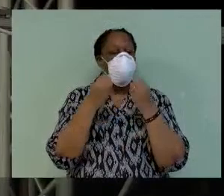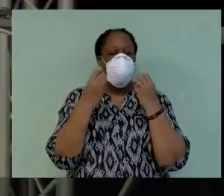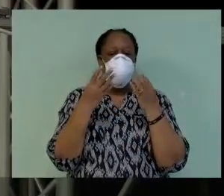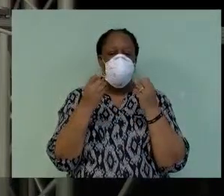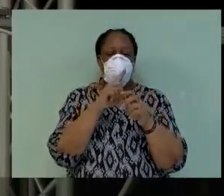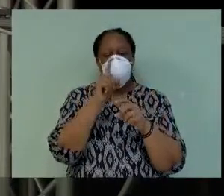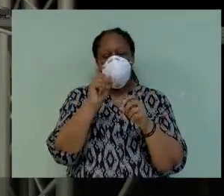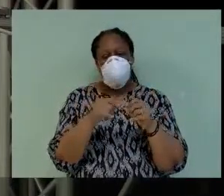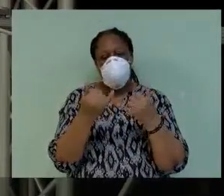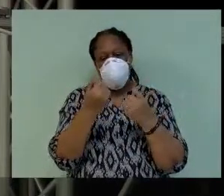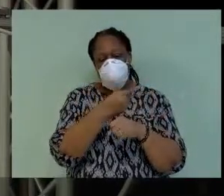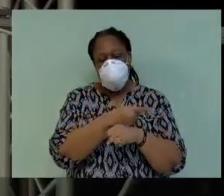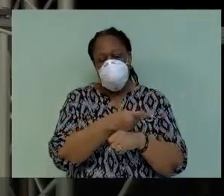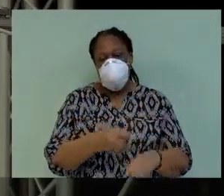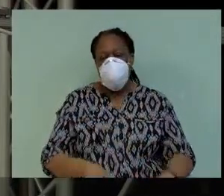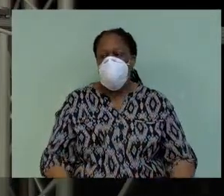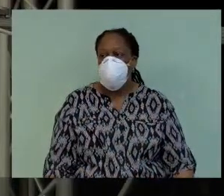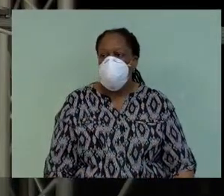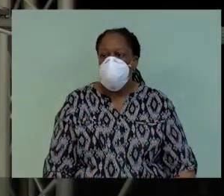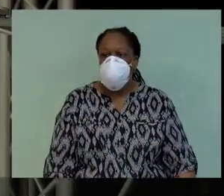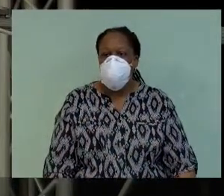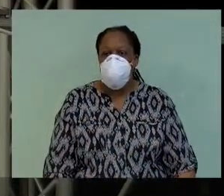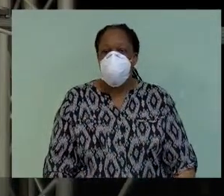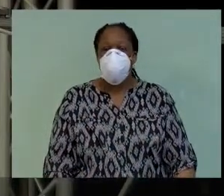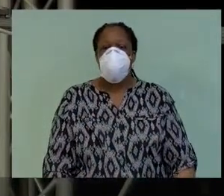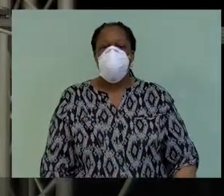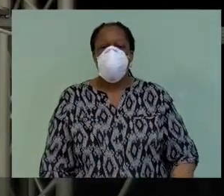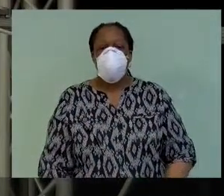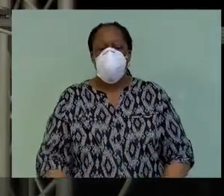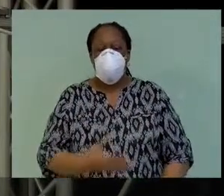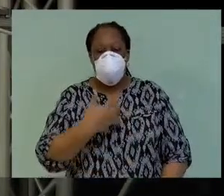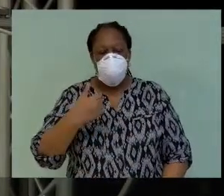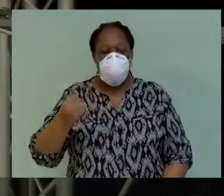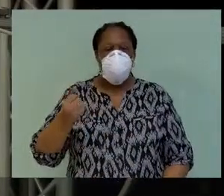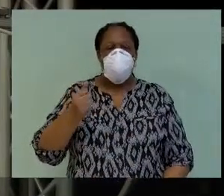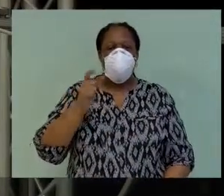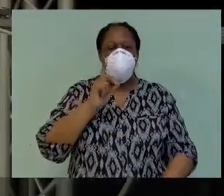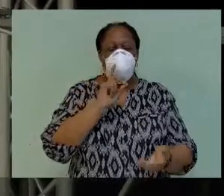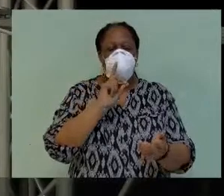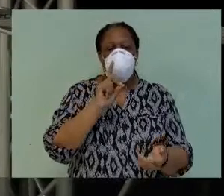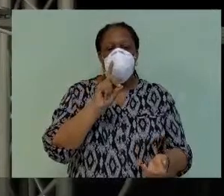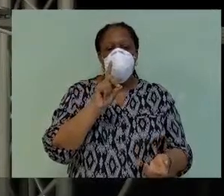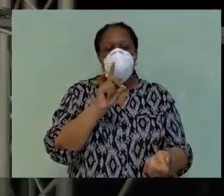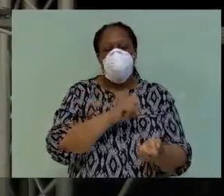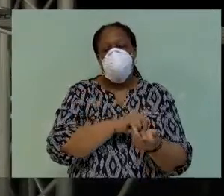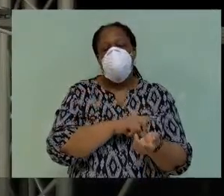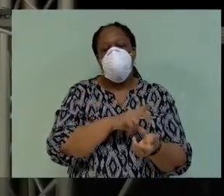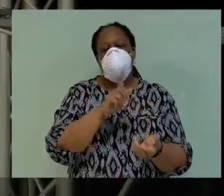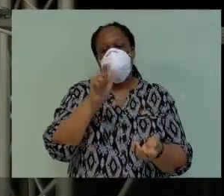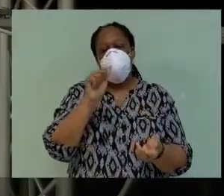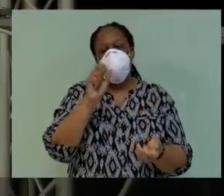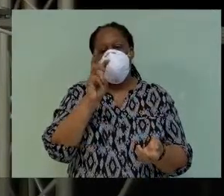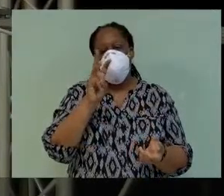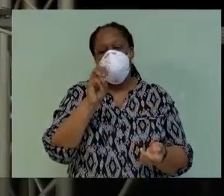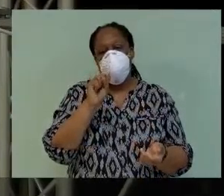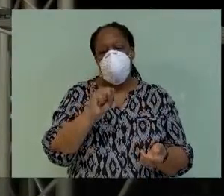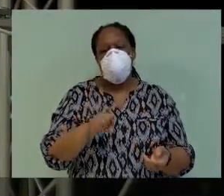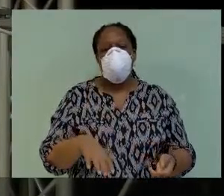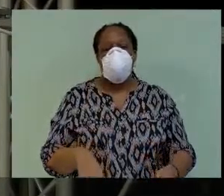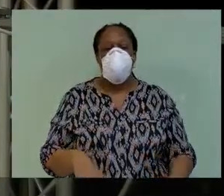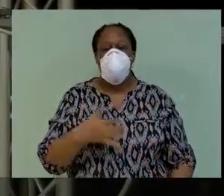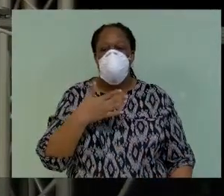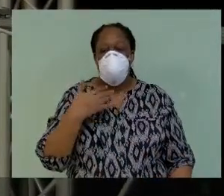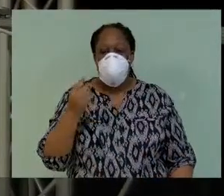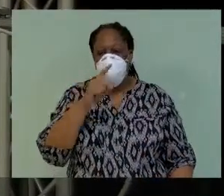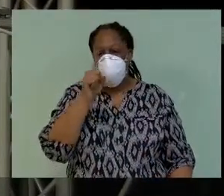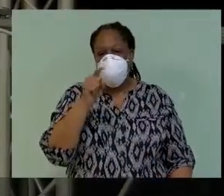Cameron Wilkinson, and we thank our Chief Medical Officer as well, Dr. Hazel Laws. We also thank the media, of